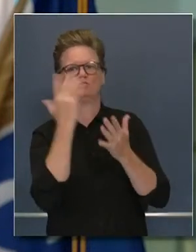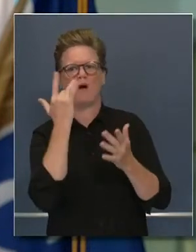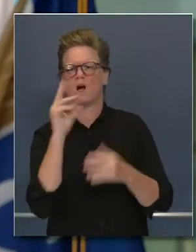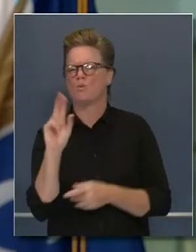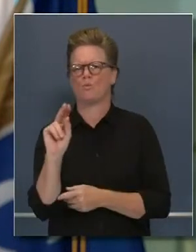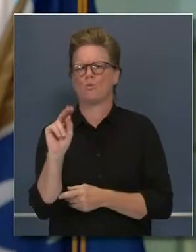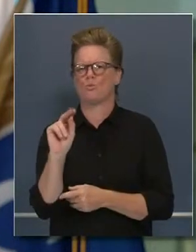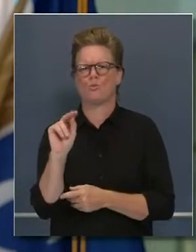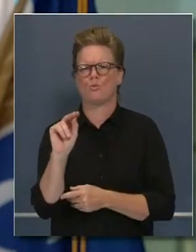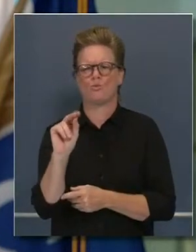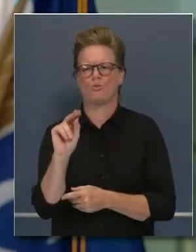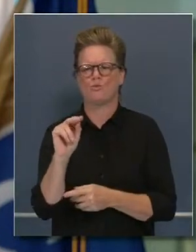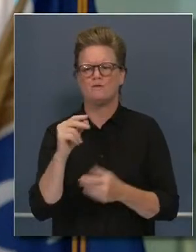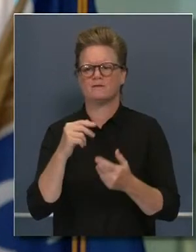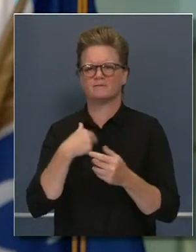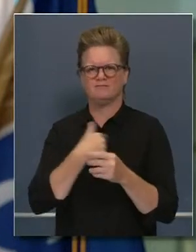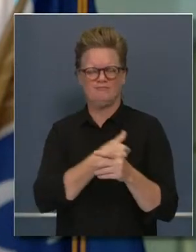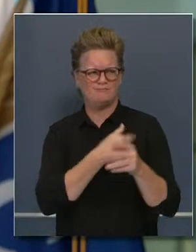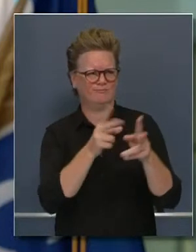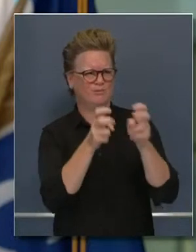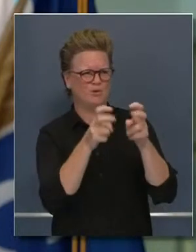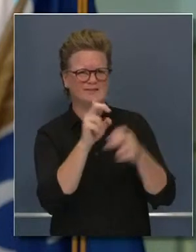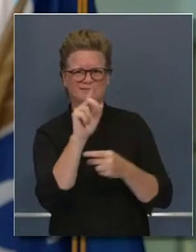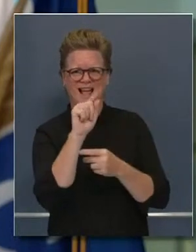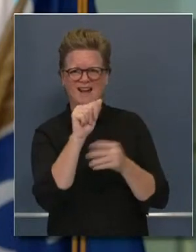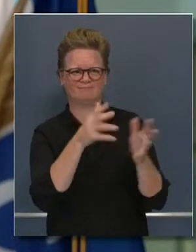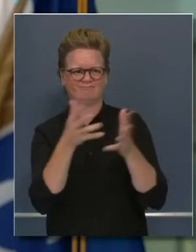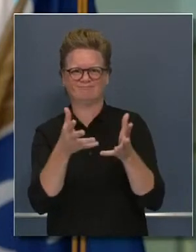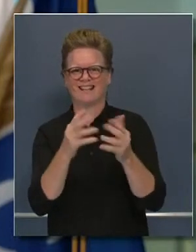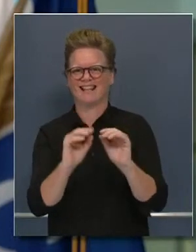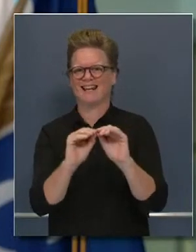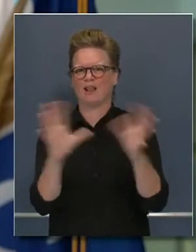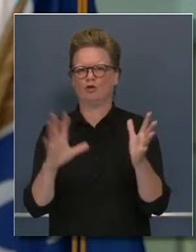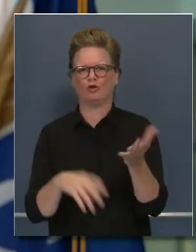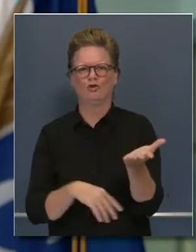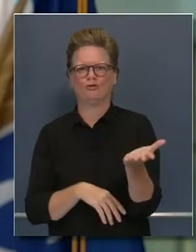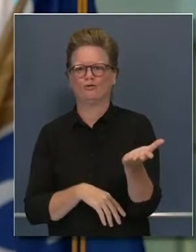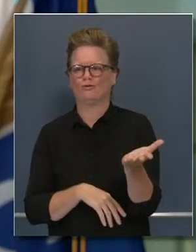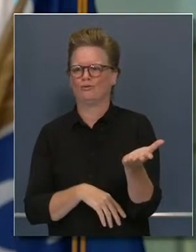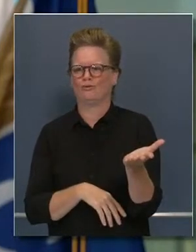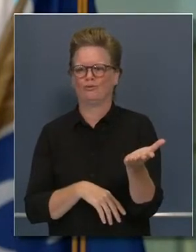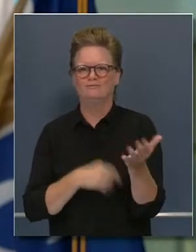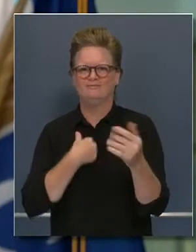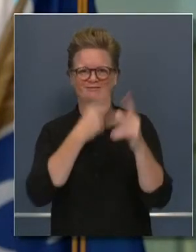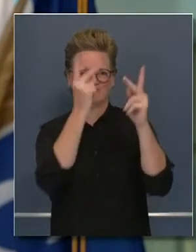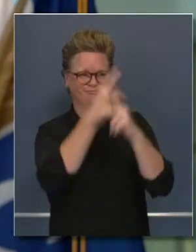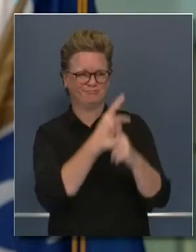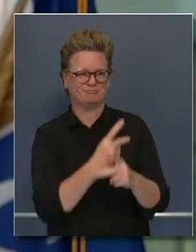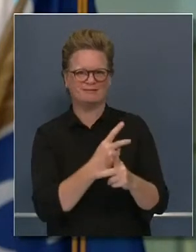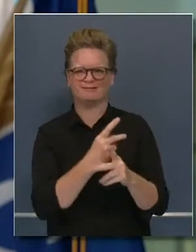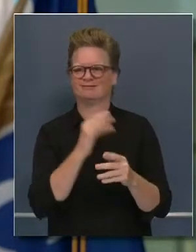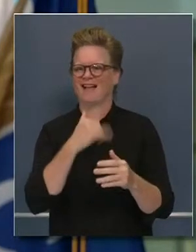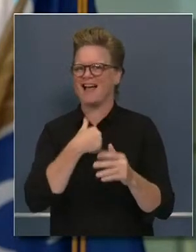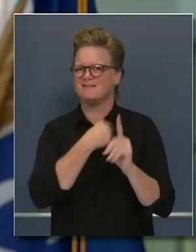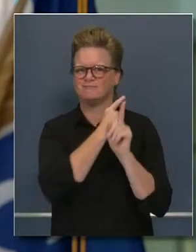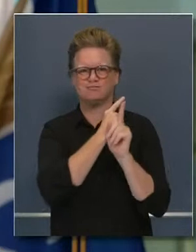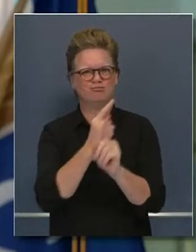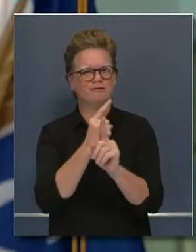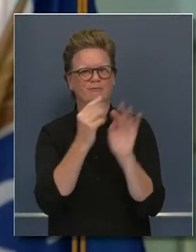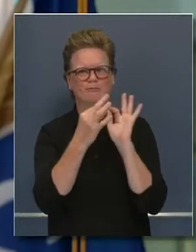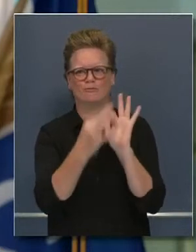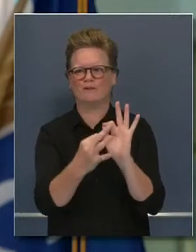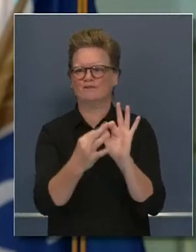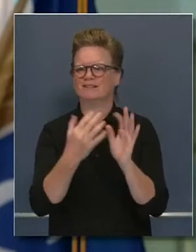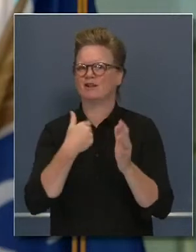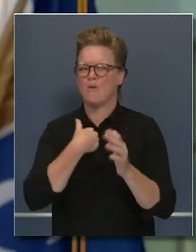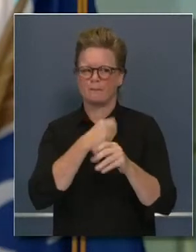run and pulled, understanding how the metric is calculated, and working with counties to make sure that we are